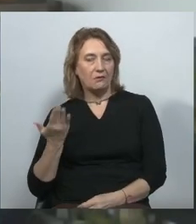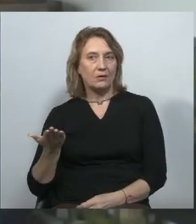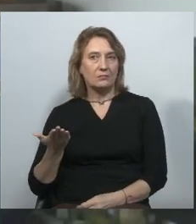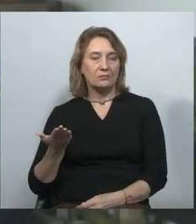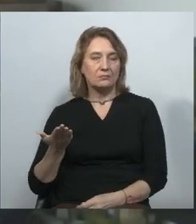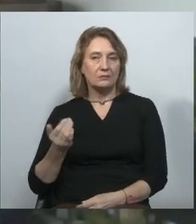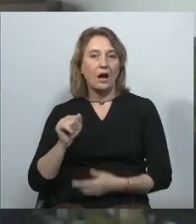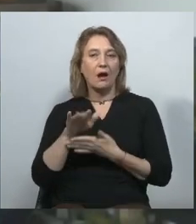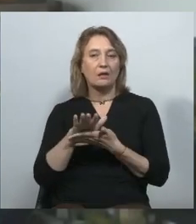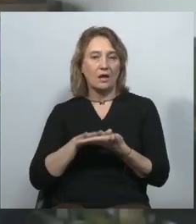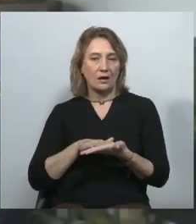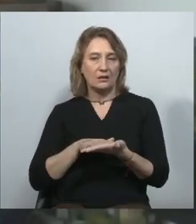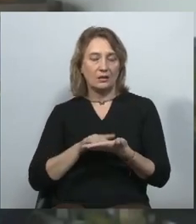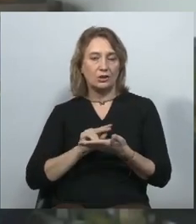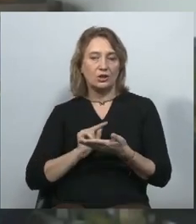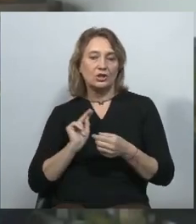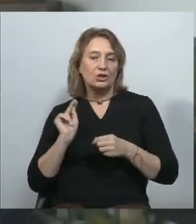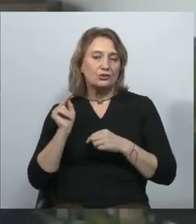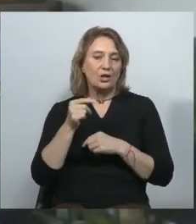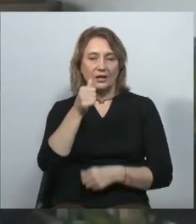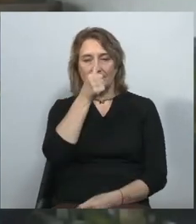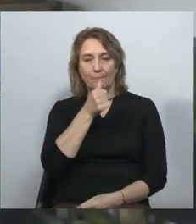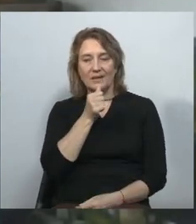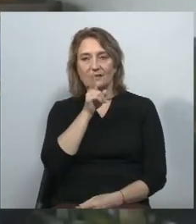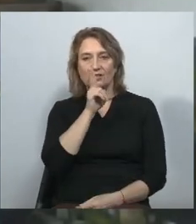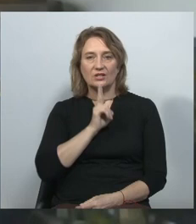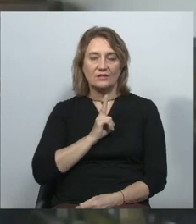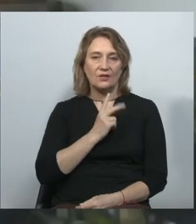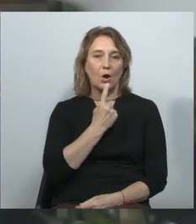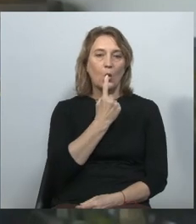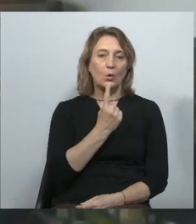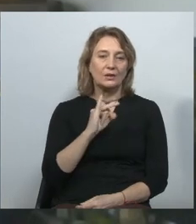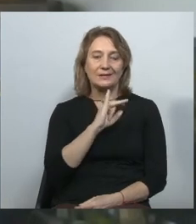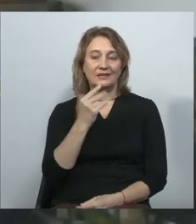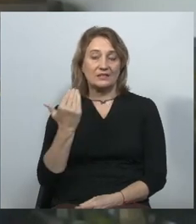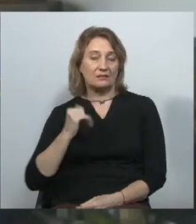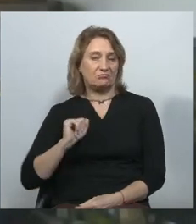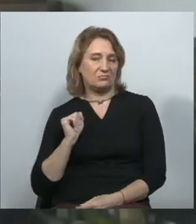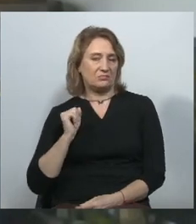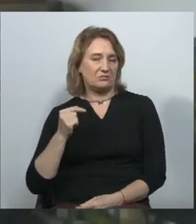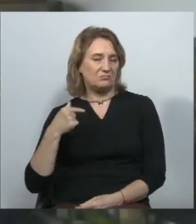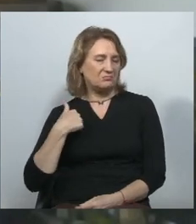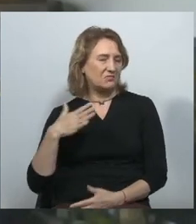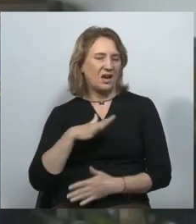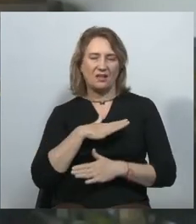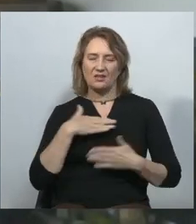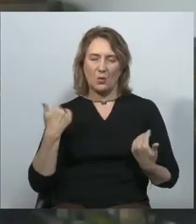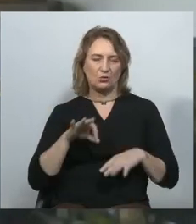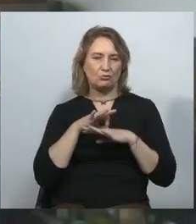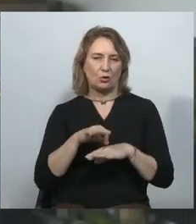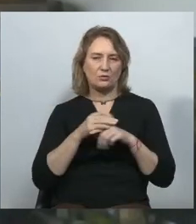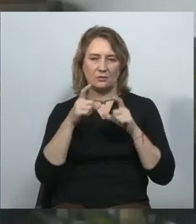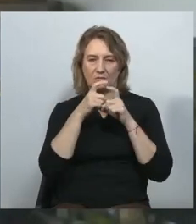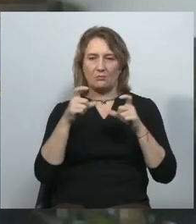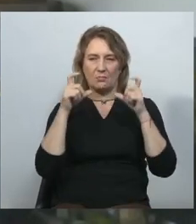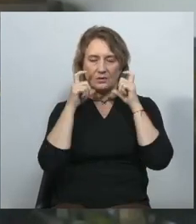month goes by, 2 months go by, and one of their friends mentions that they don't want to wear a mask because they're worried about it damaging their oxygen levels